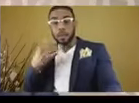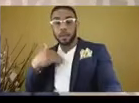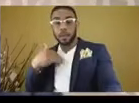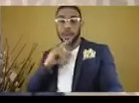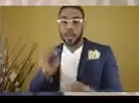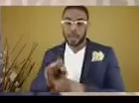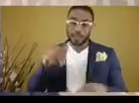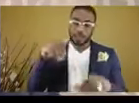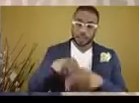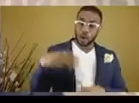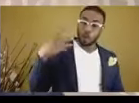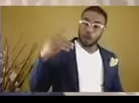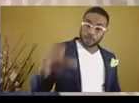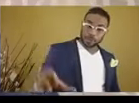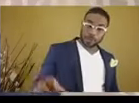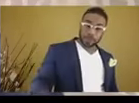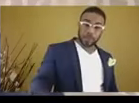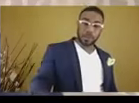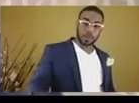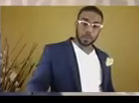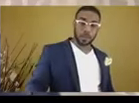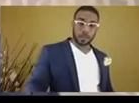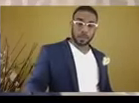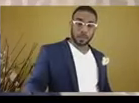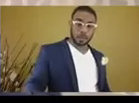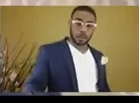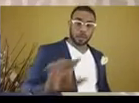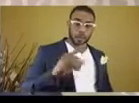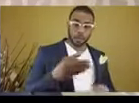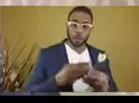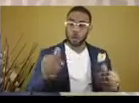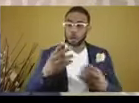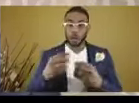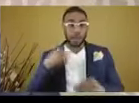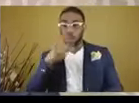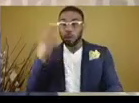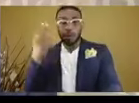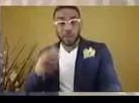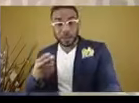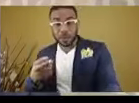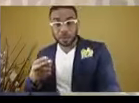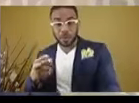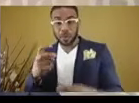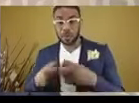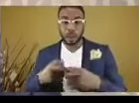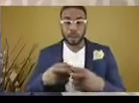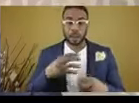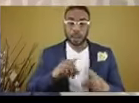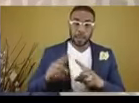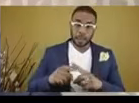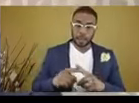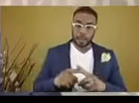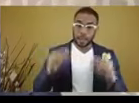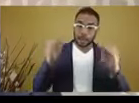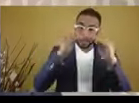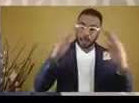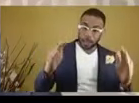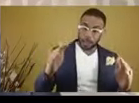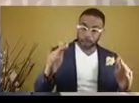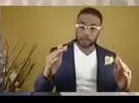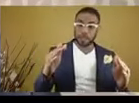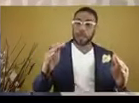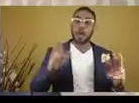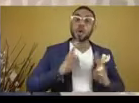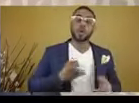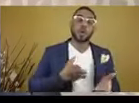in Washington to talk about solving this problem. If we don't name the problem as housing is a human